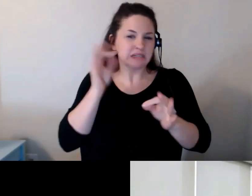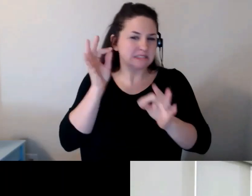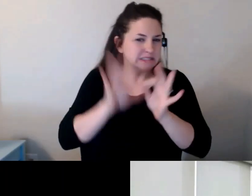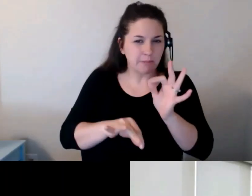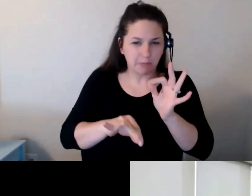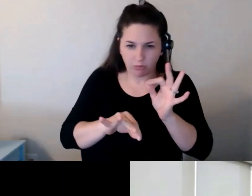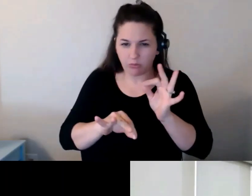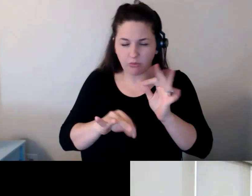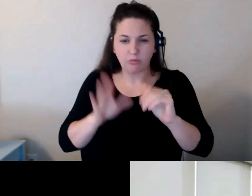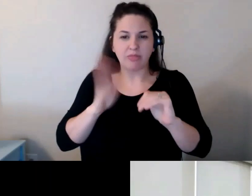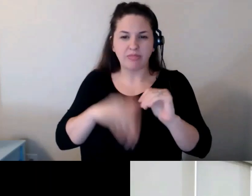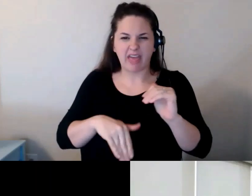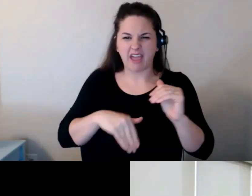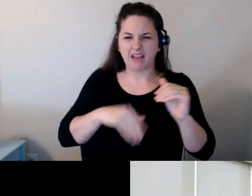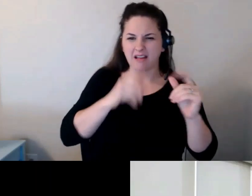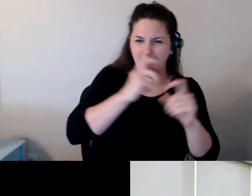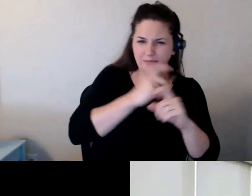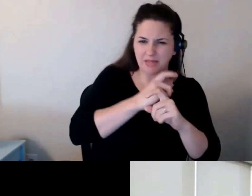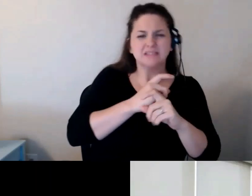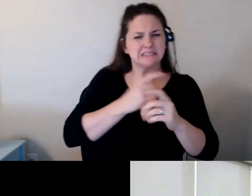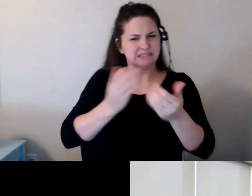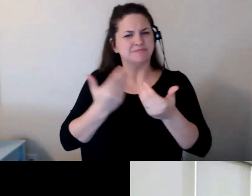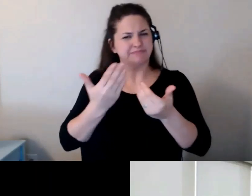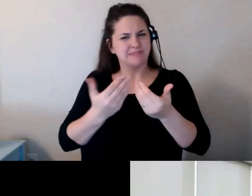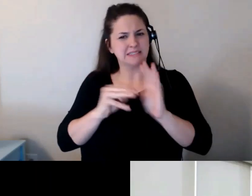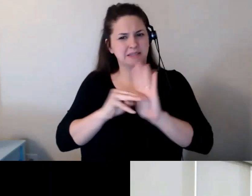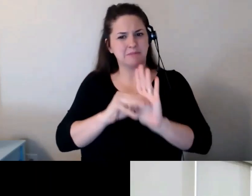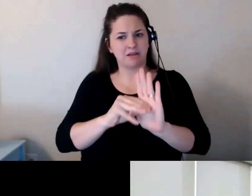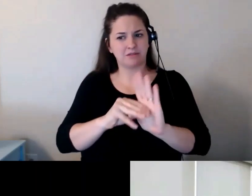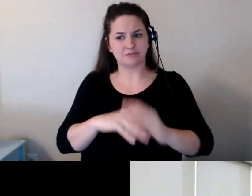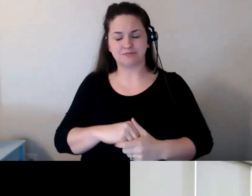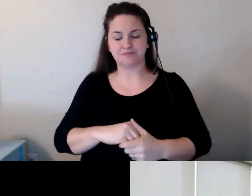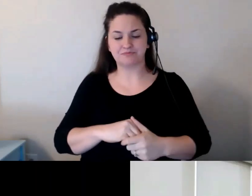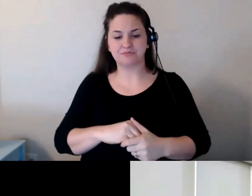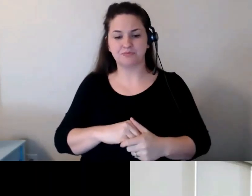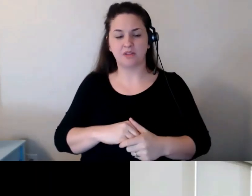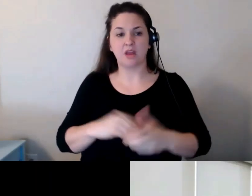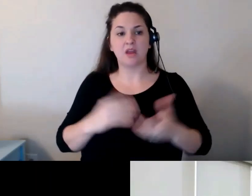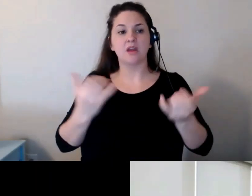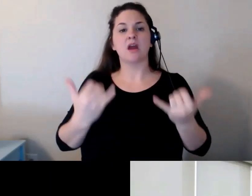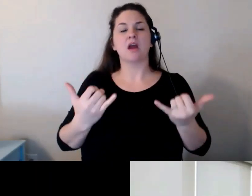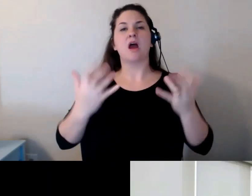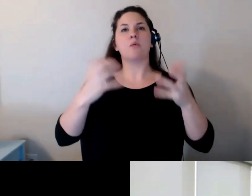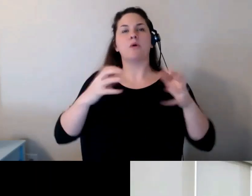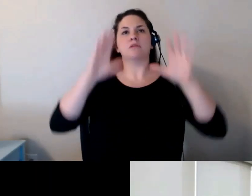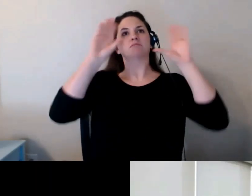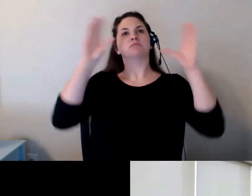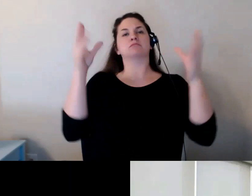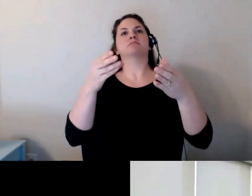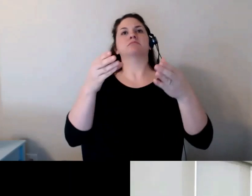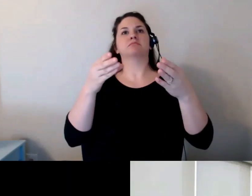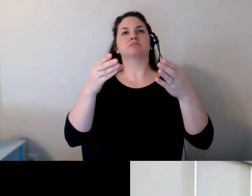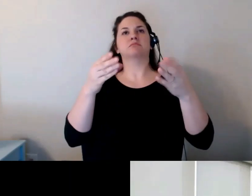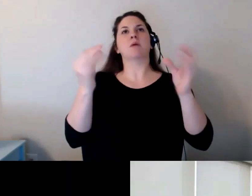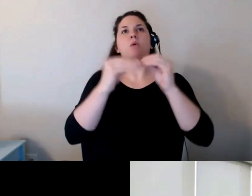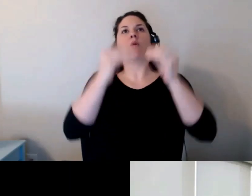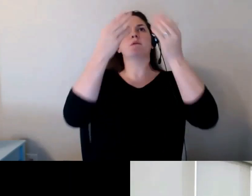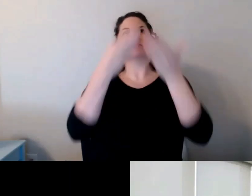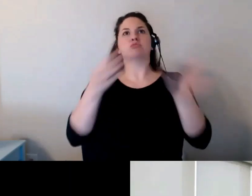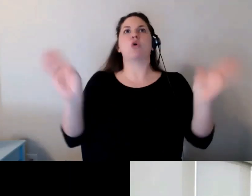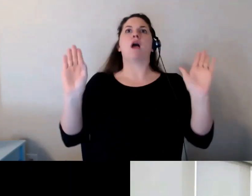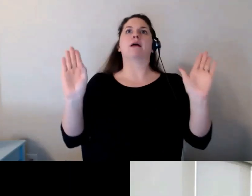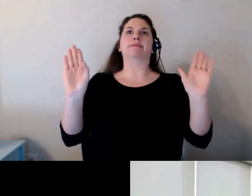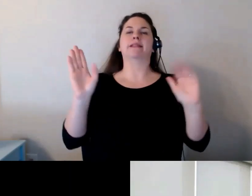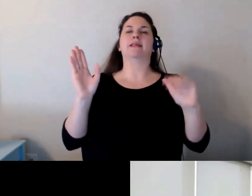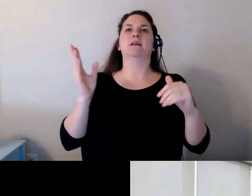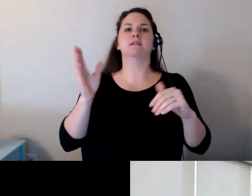complex model. So I wanted to just frame this a little bit more broadly than one might